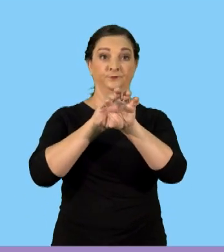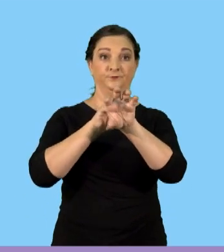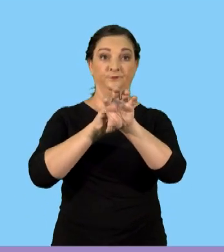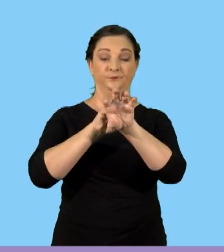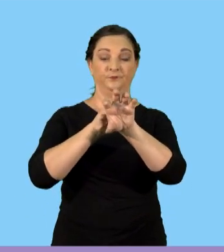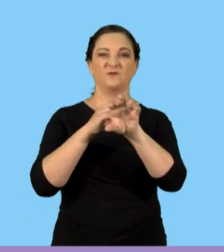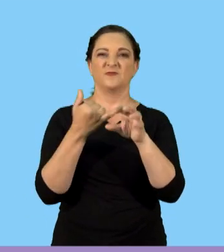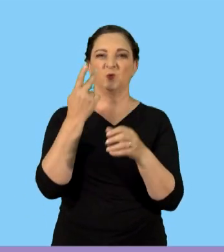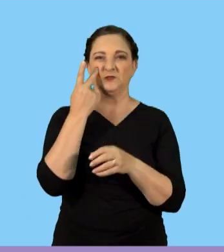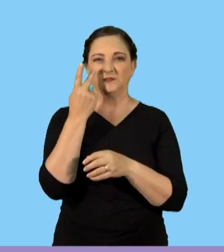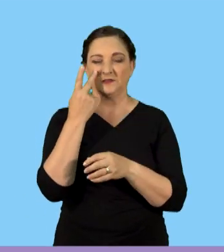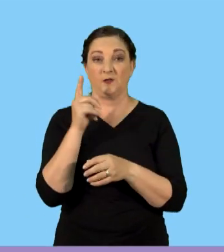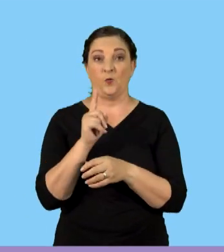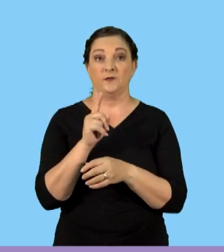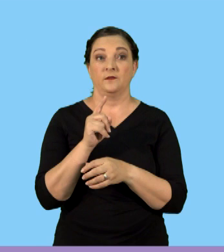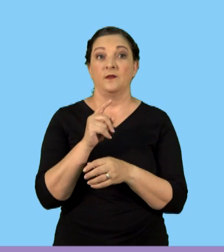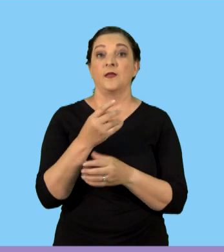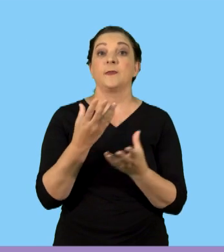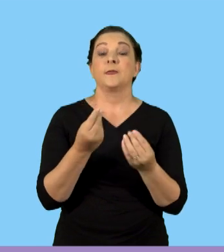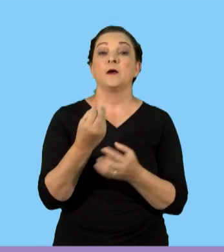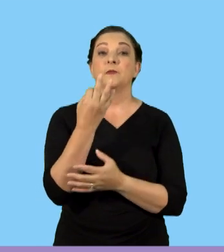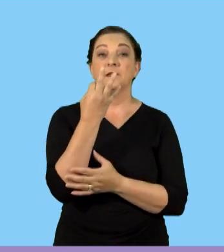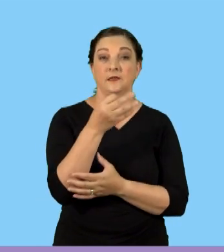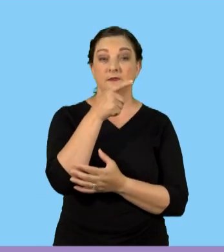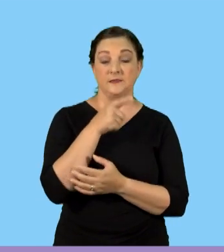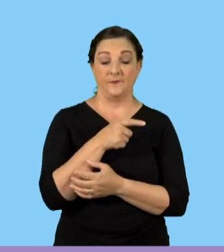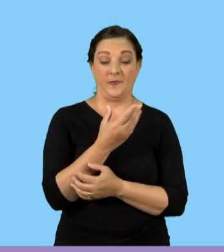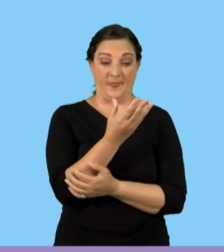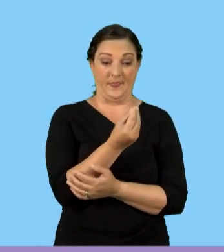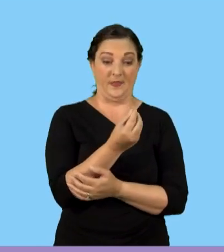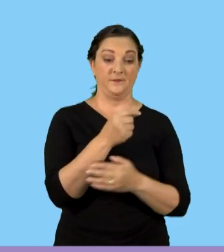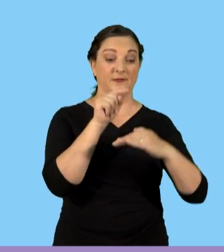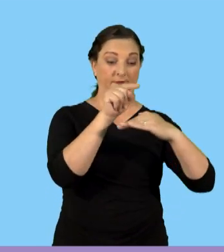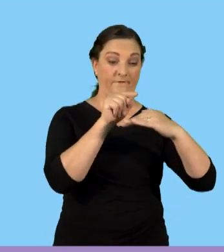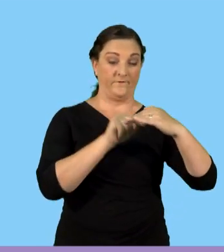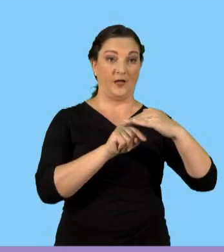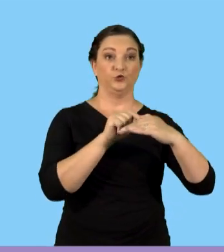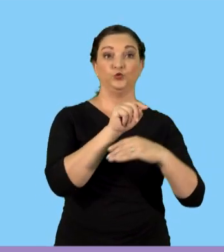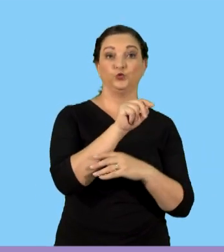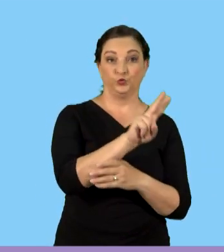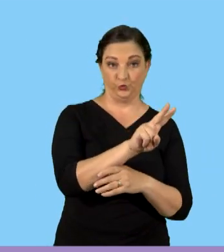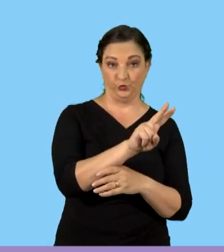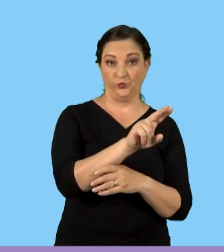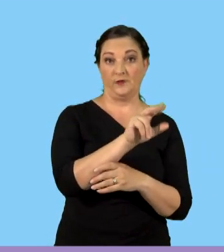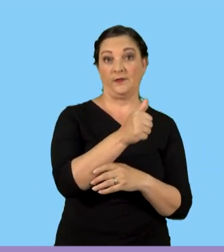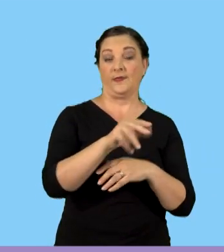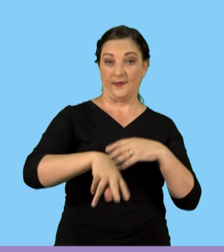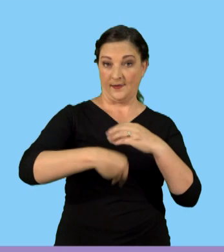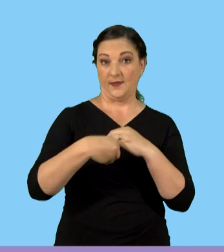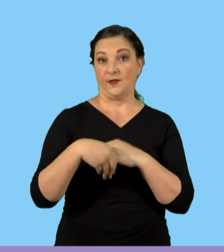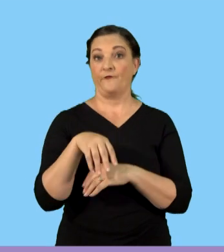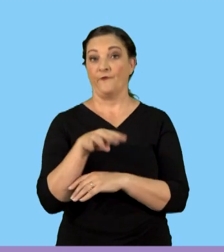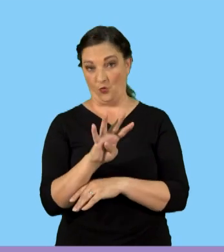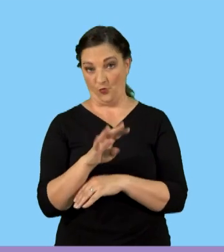into a flow diagram. Number 3 there says a number is divided by 2 and then 4 is added to